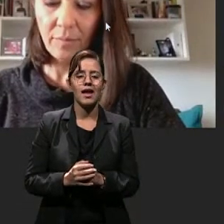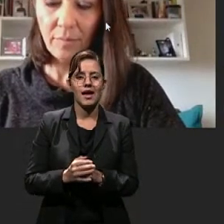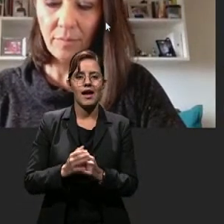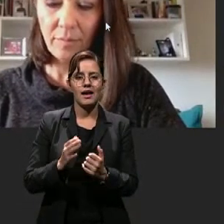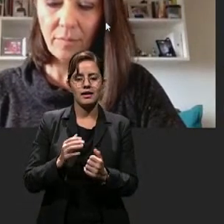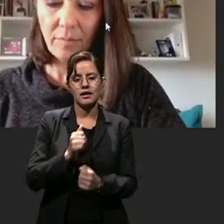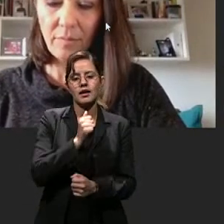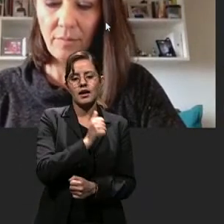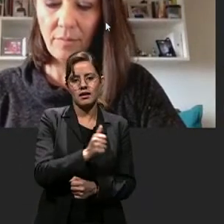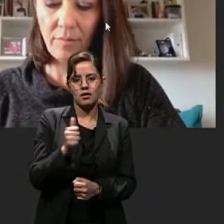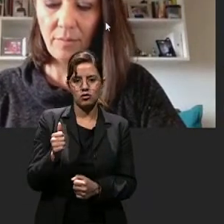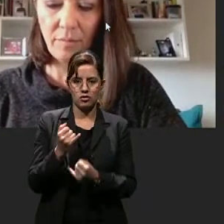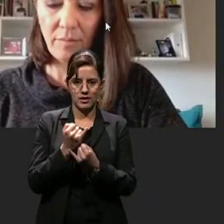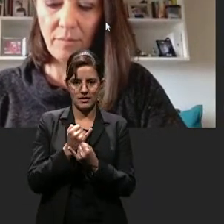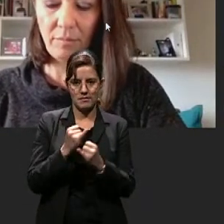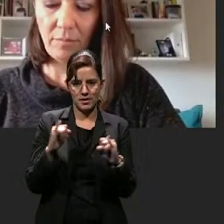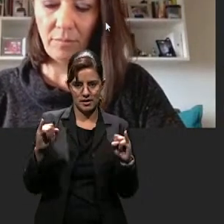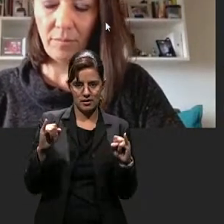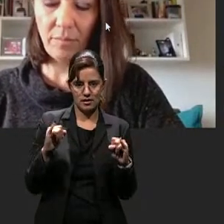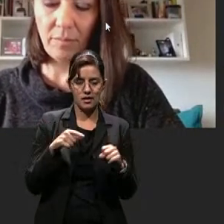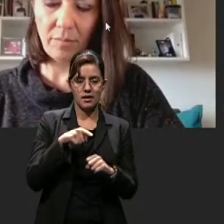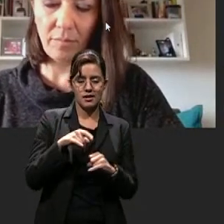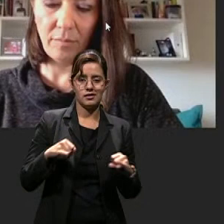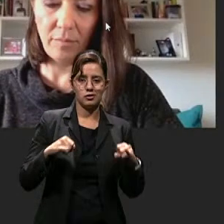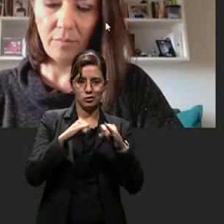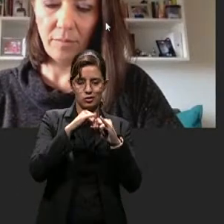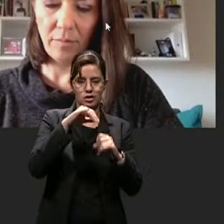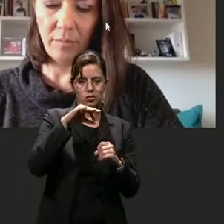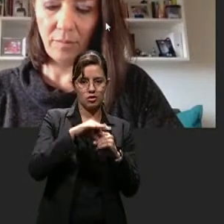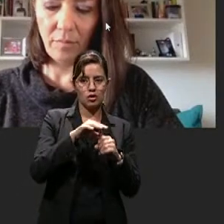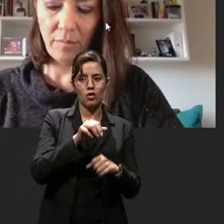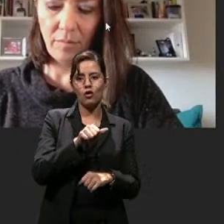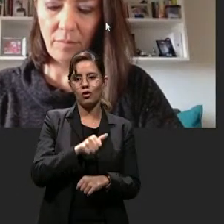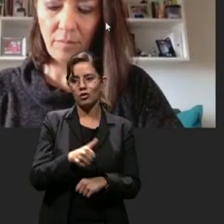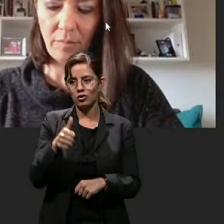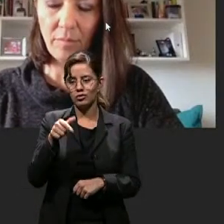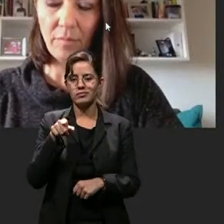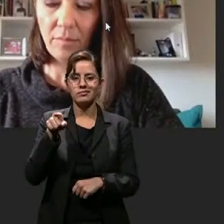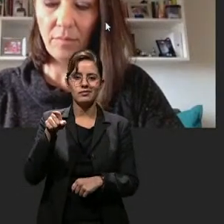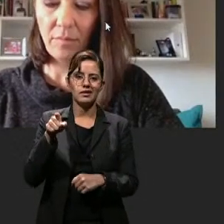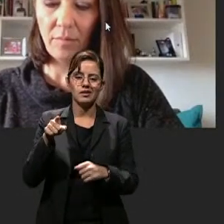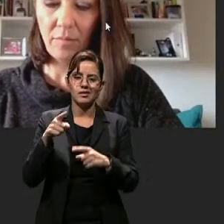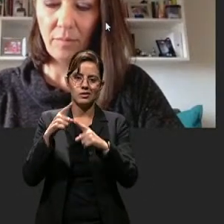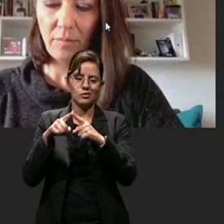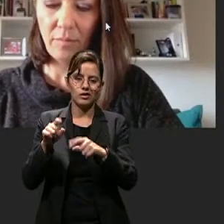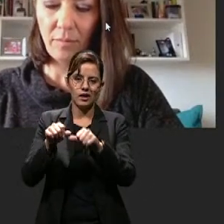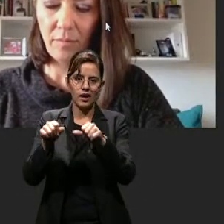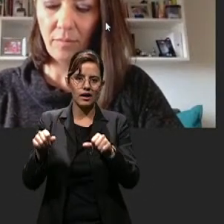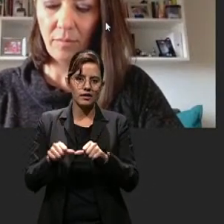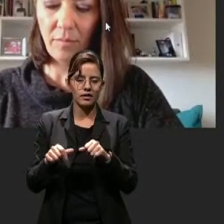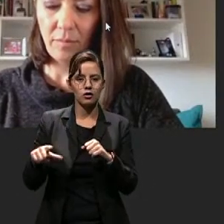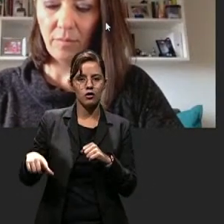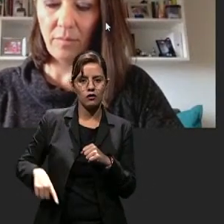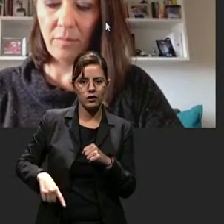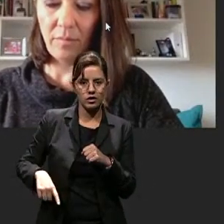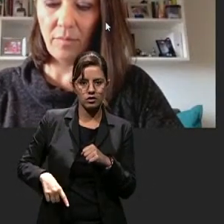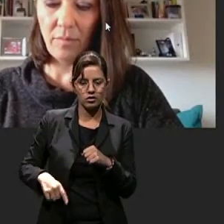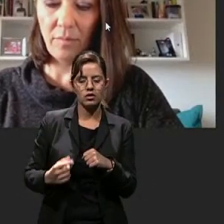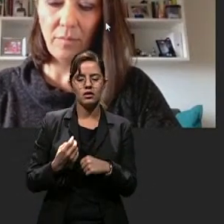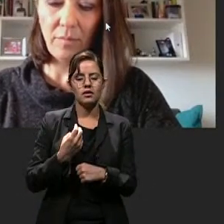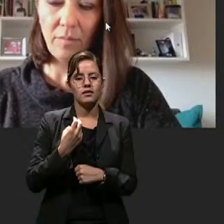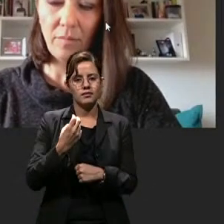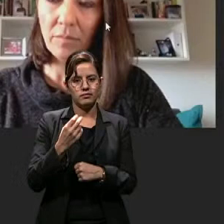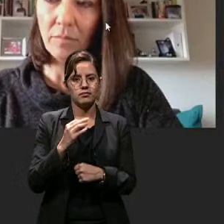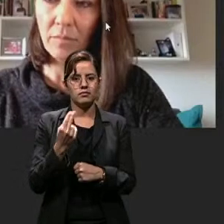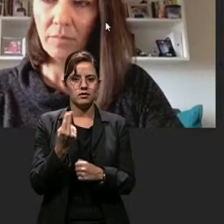within a position of independence from the electoral authority in the face of these other powers, but also in the